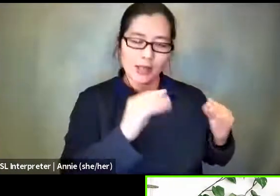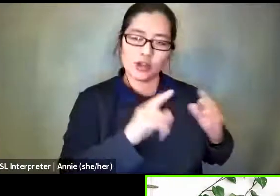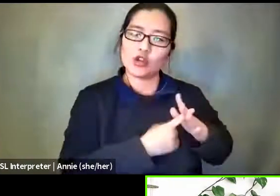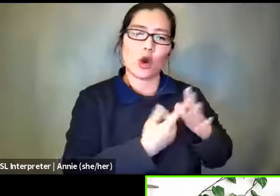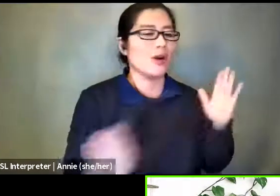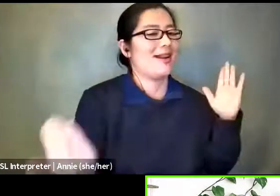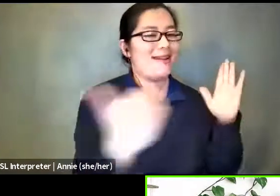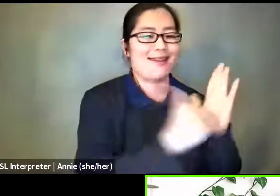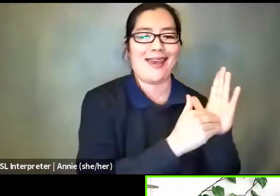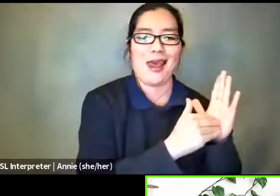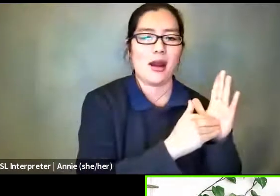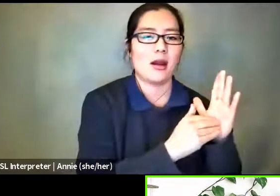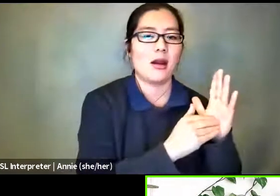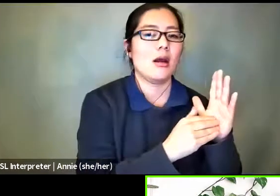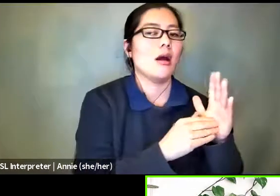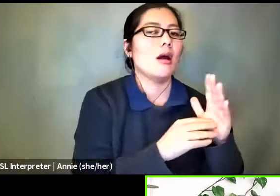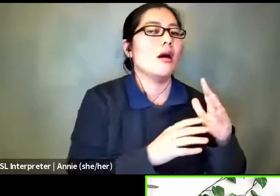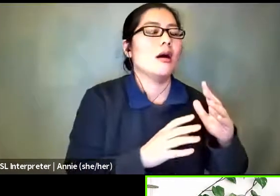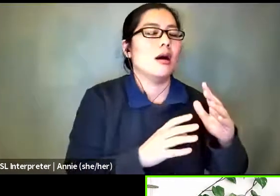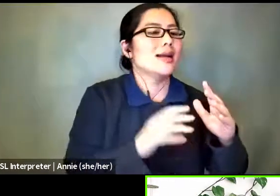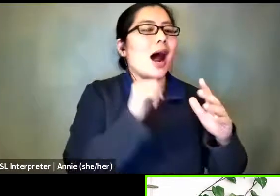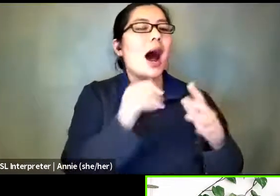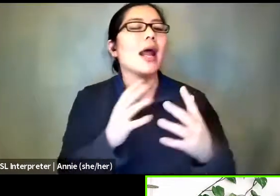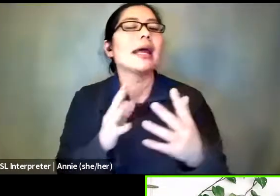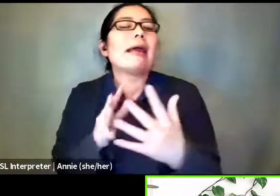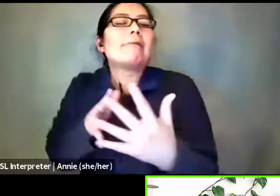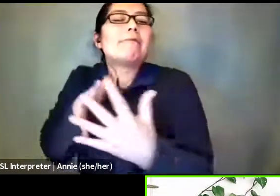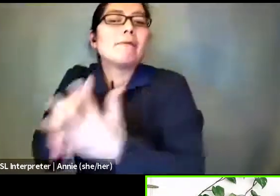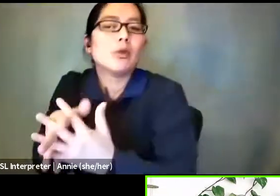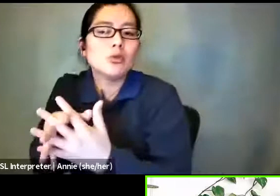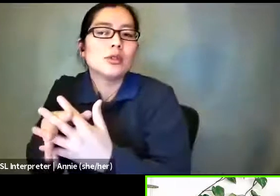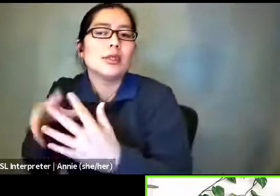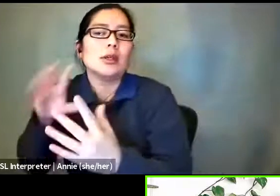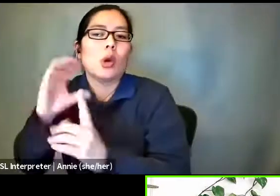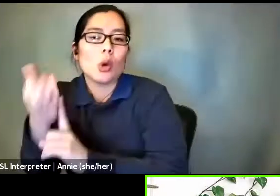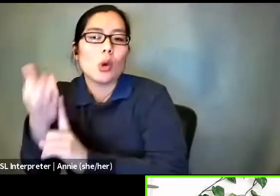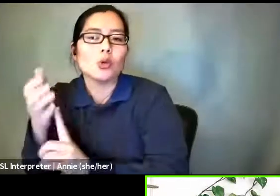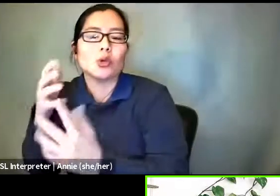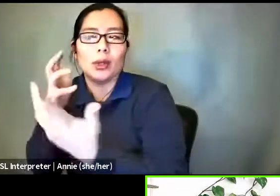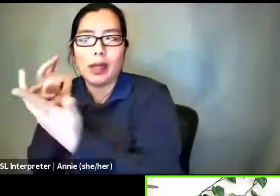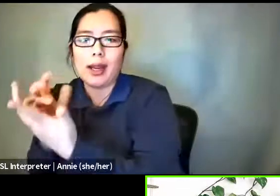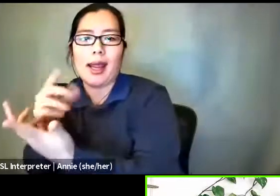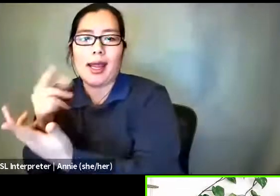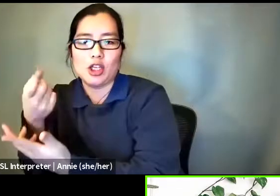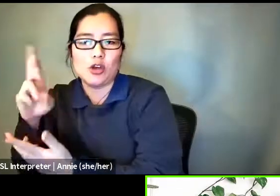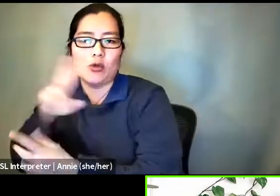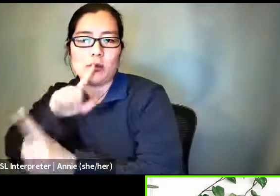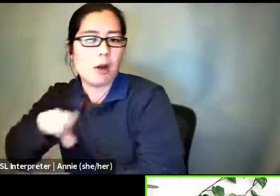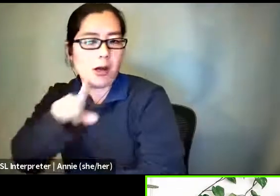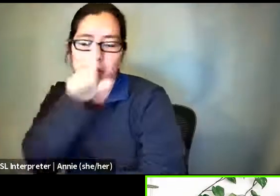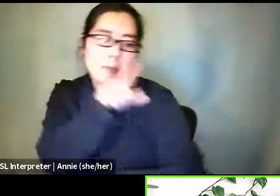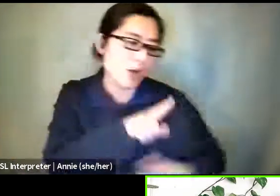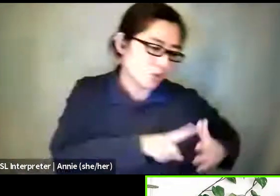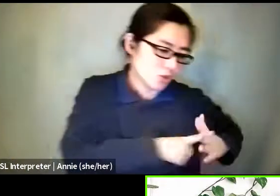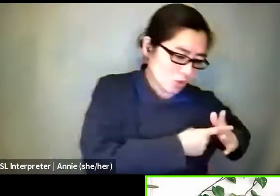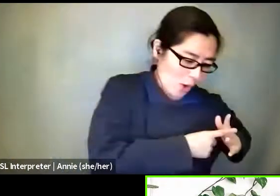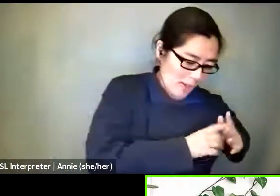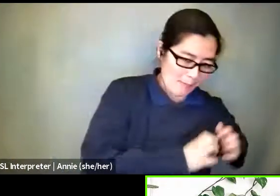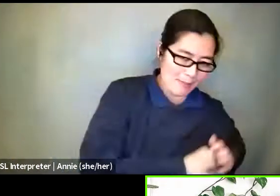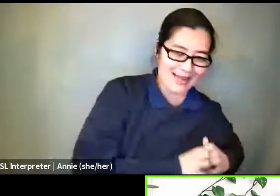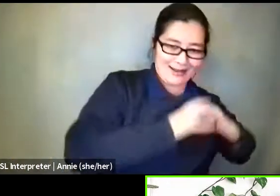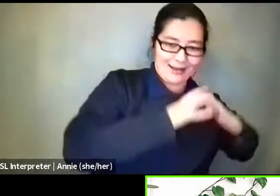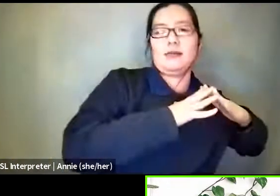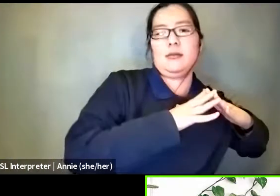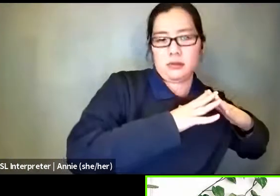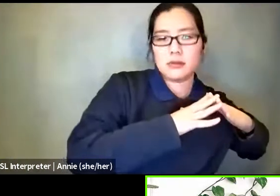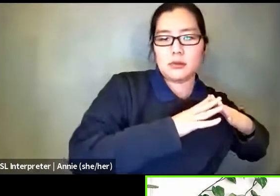and gender responsive approaches as the organizing principles of the curricula. So for next year, we're incorporating a culture first